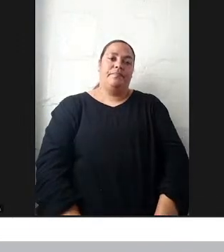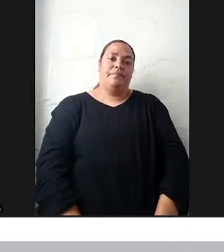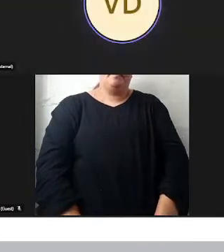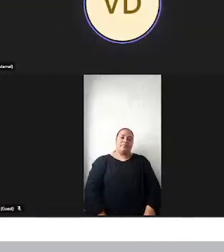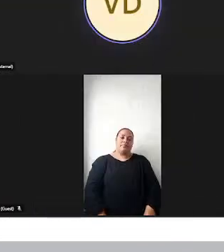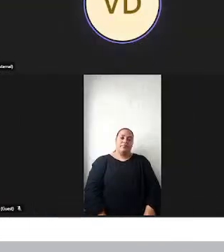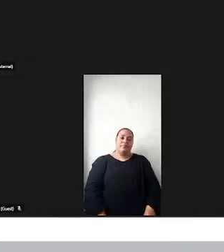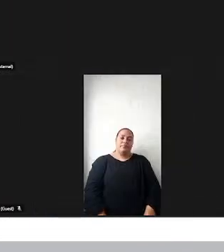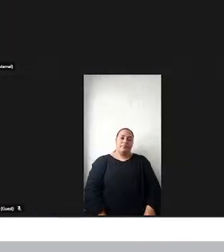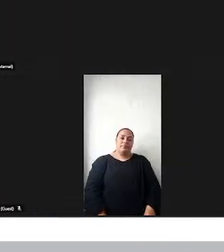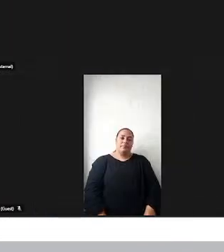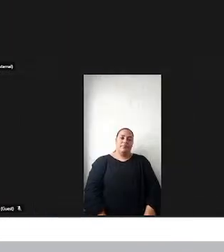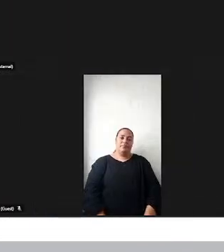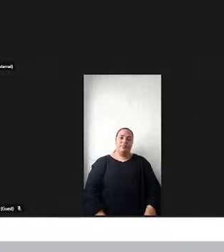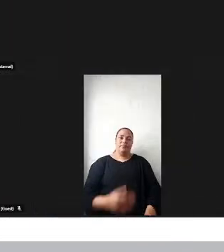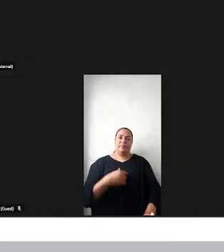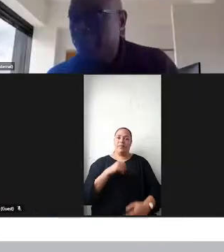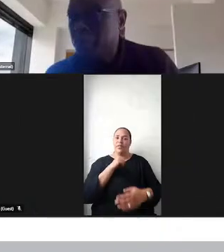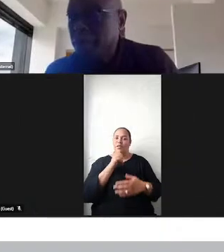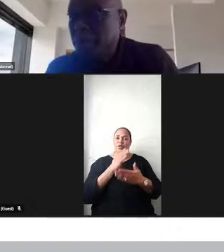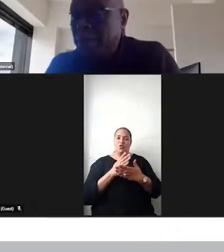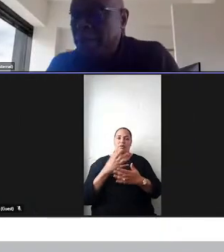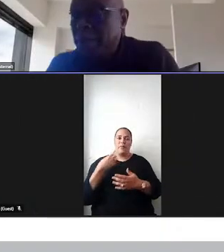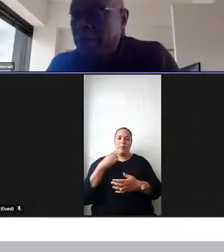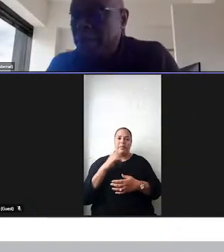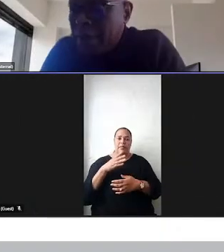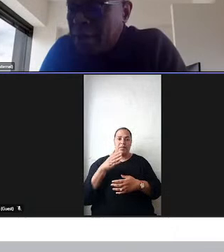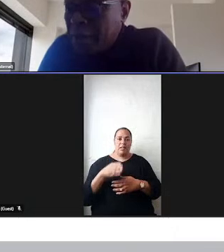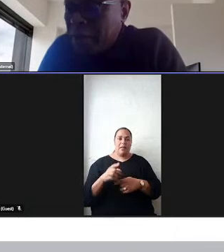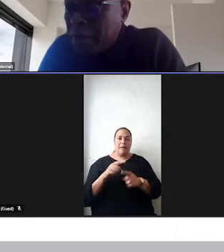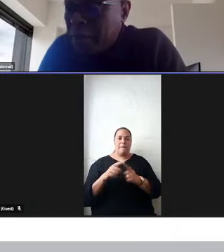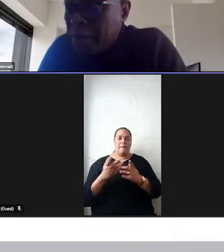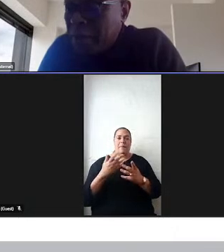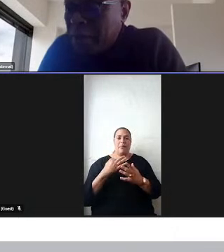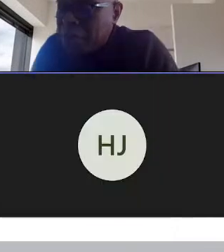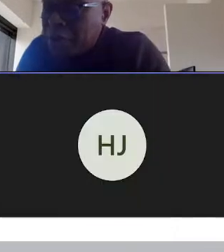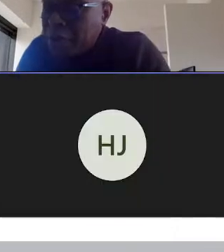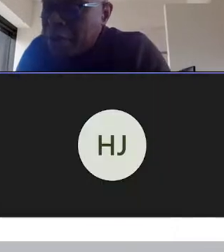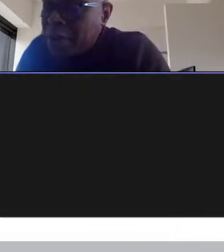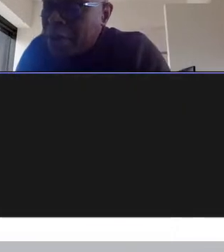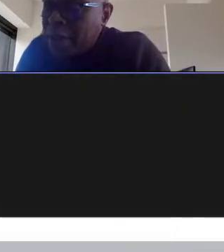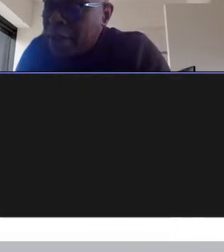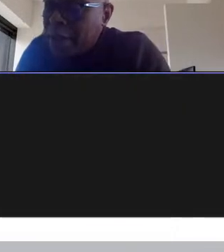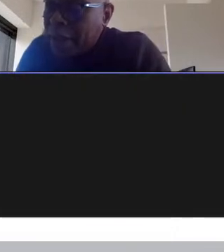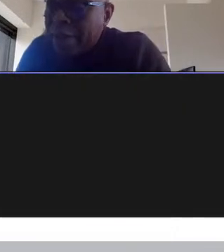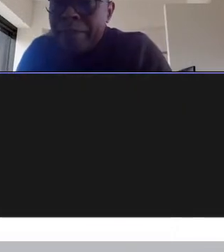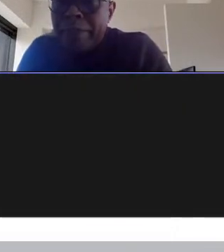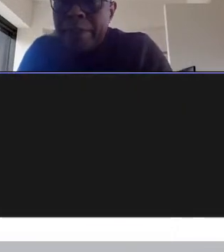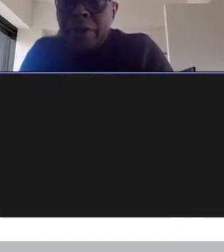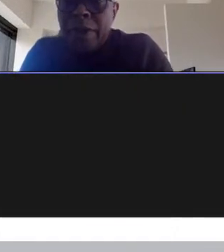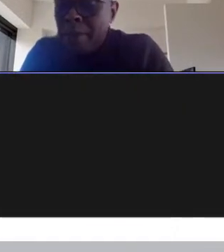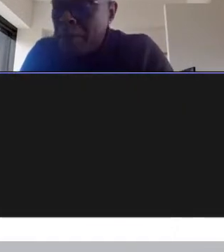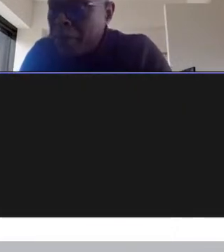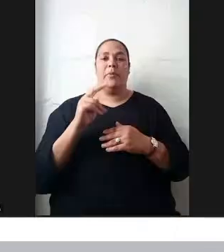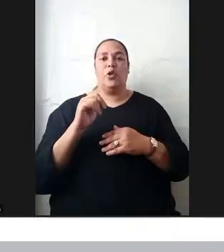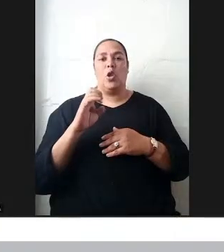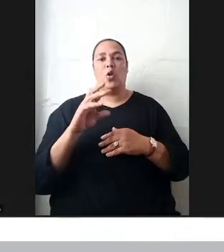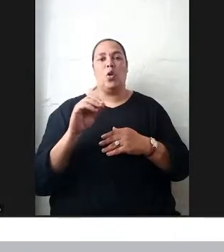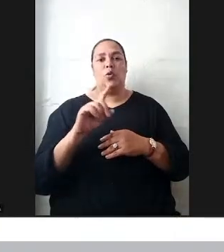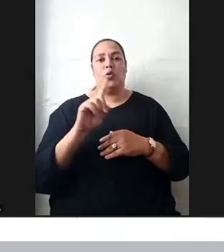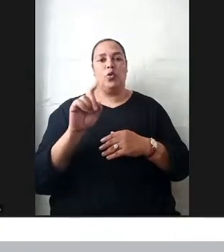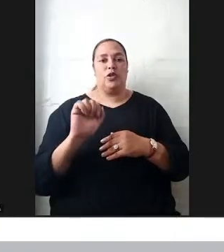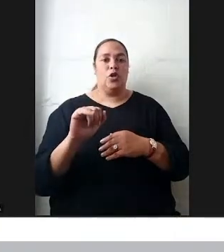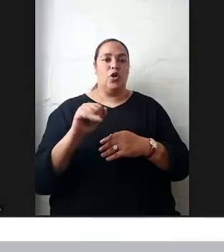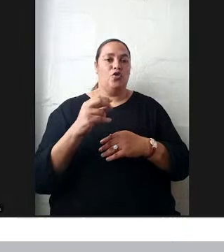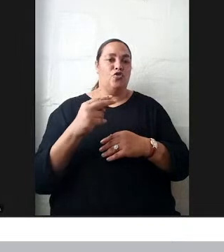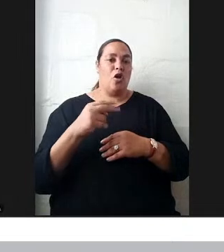not sure if Minister is still here, but I think maybe if we could start with Madam Gondlo's questions. John, I'm not sure if you want to